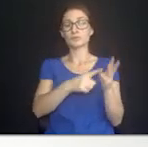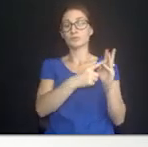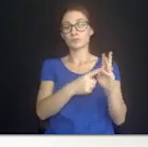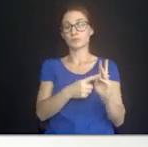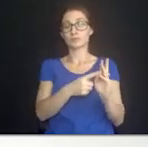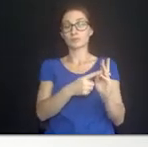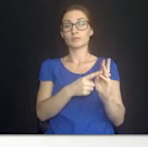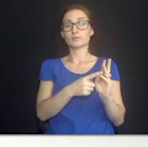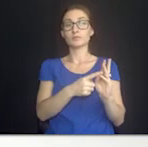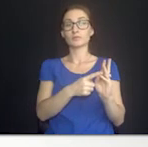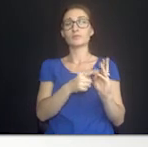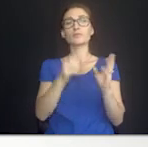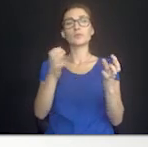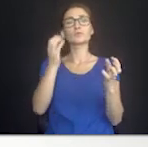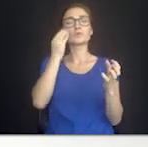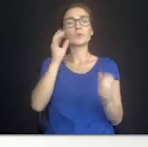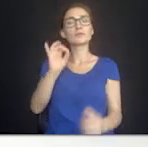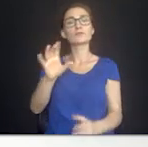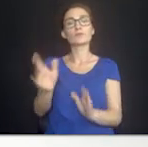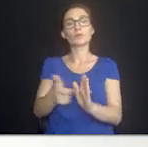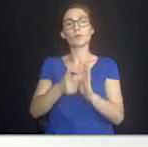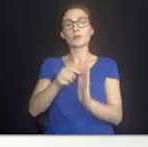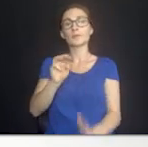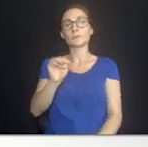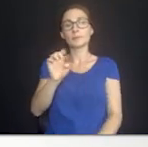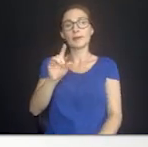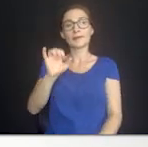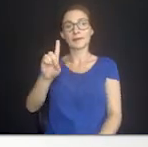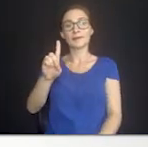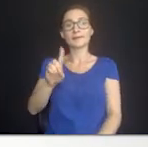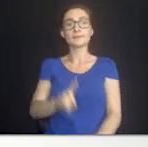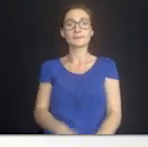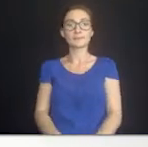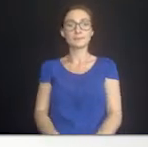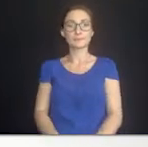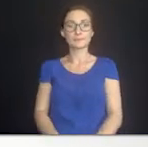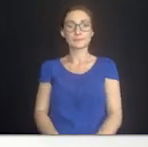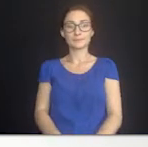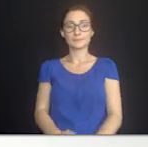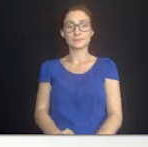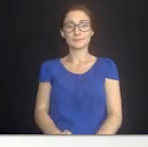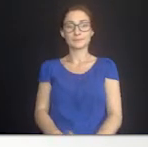wanted them to know if it requires Medicaid.